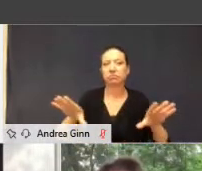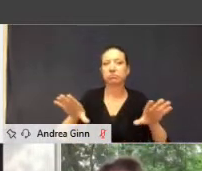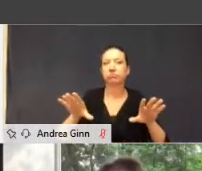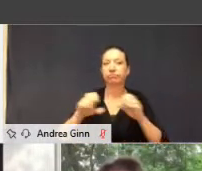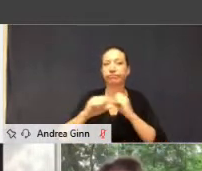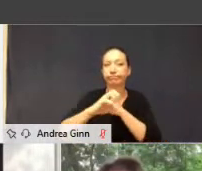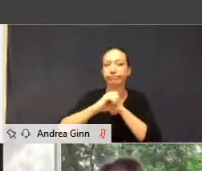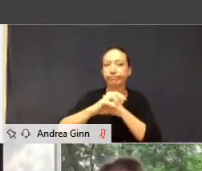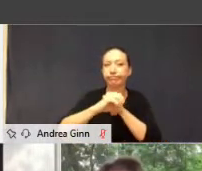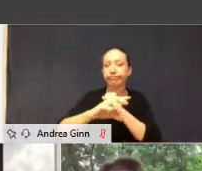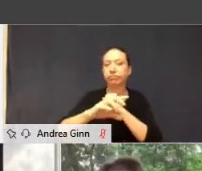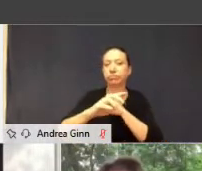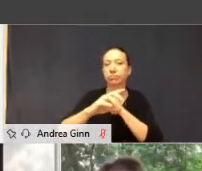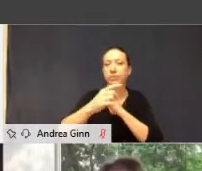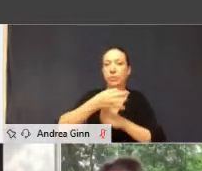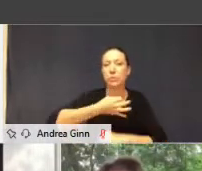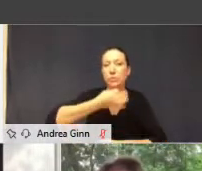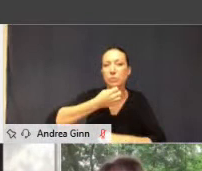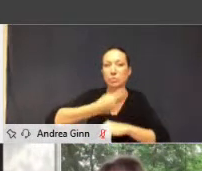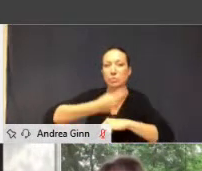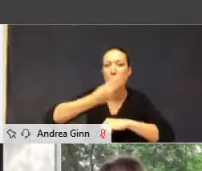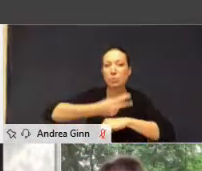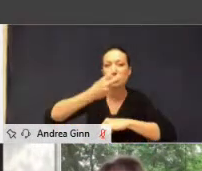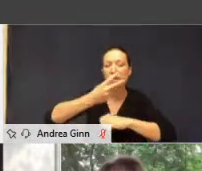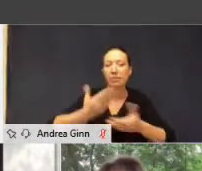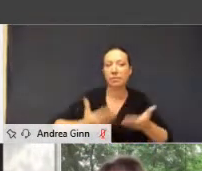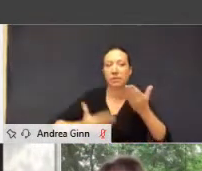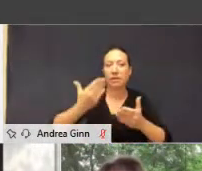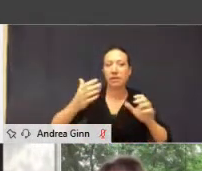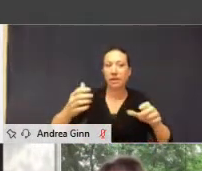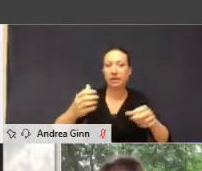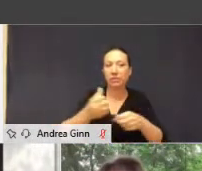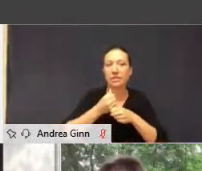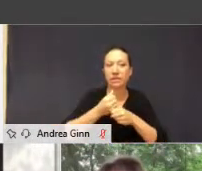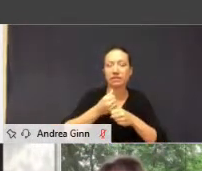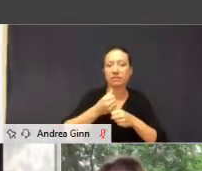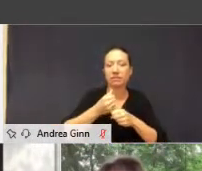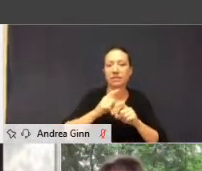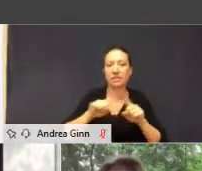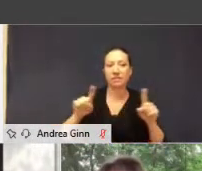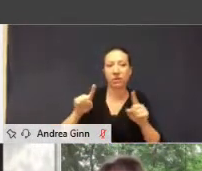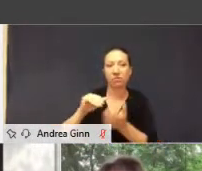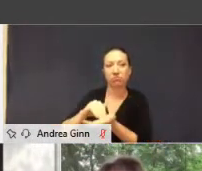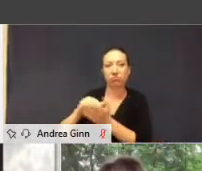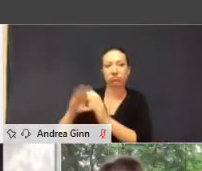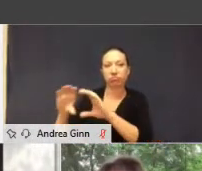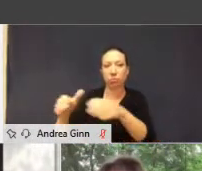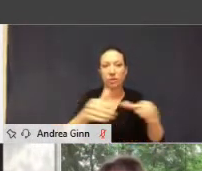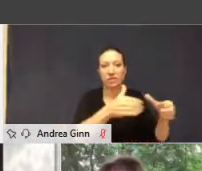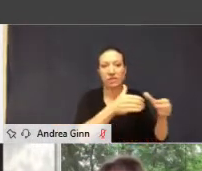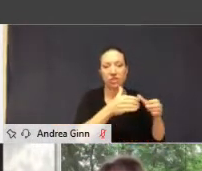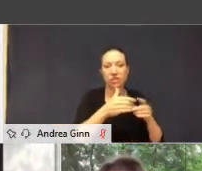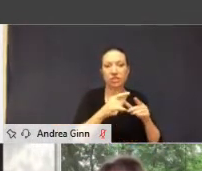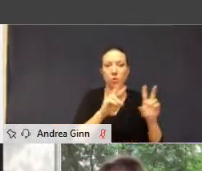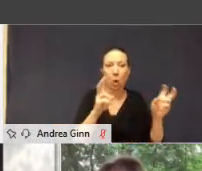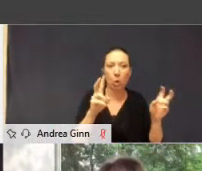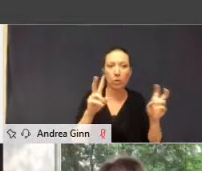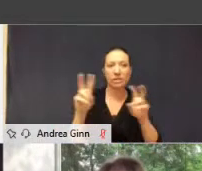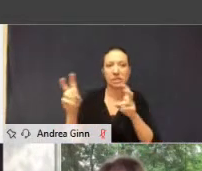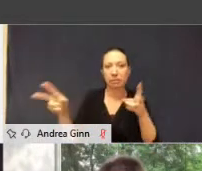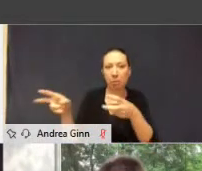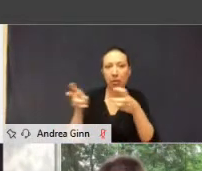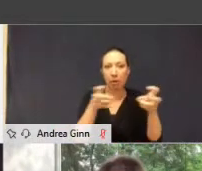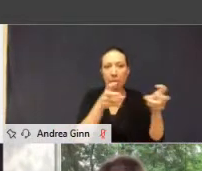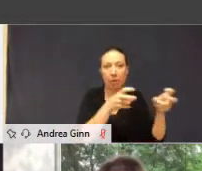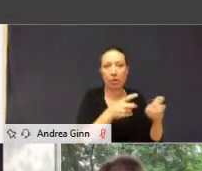few days and maybe get some quotes from the various provider organizations, sort of in a joint one last